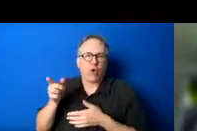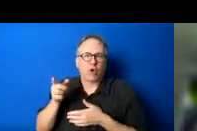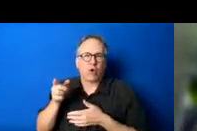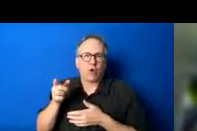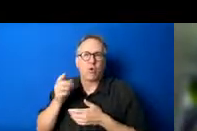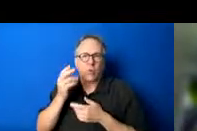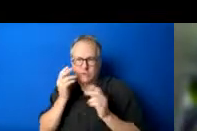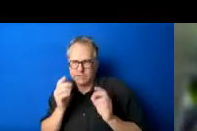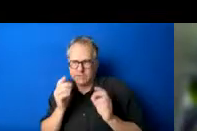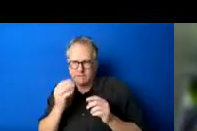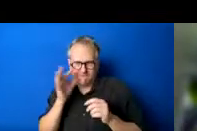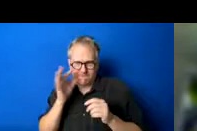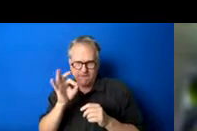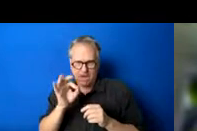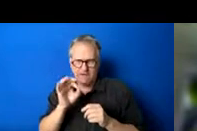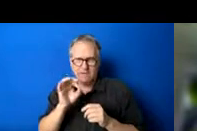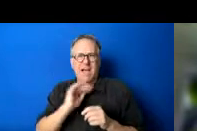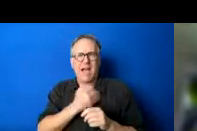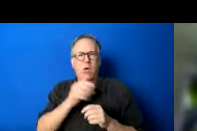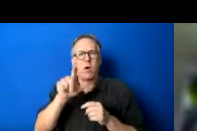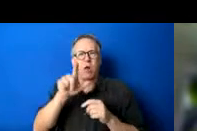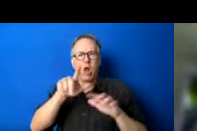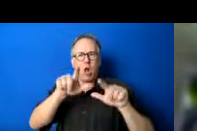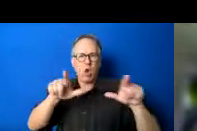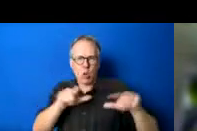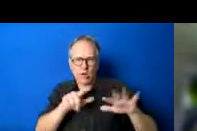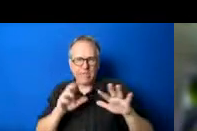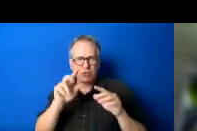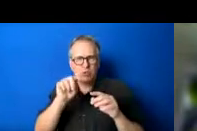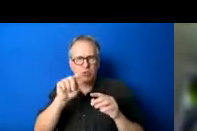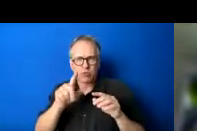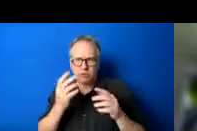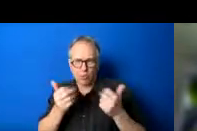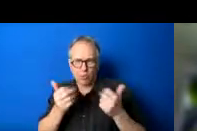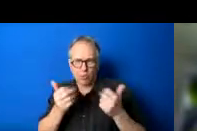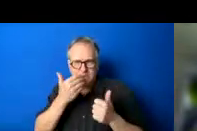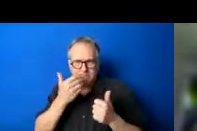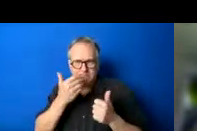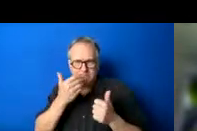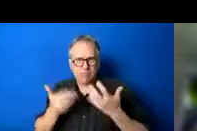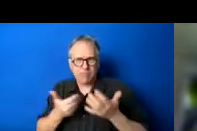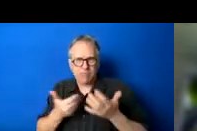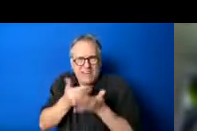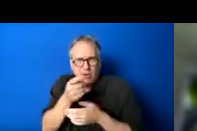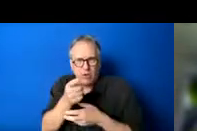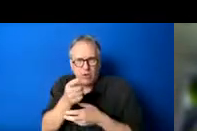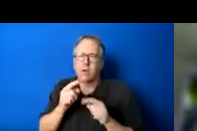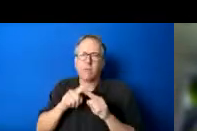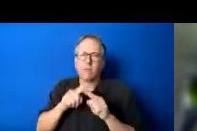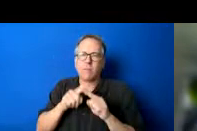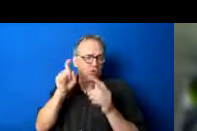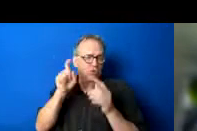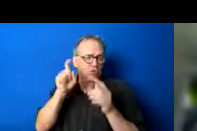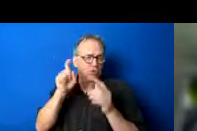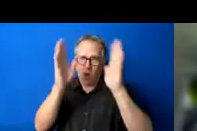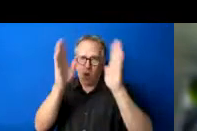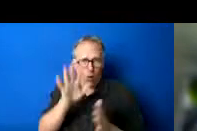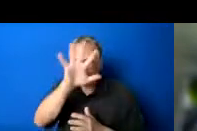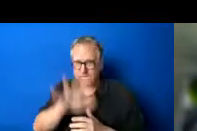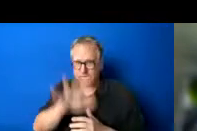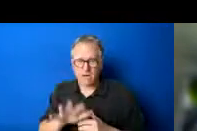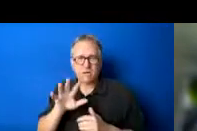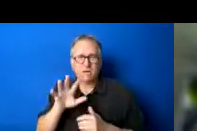locator tool and find the closest dose to you. But as I mentioned, they should be available across the state, except for